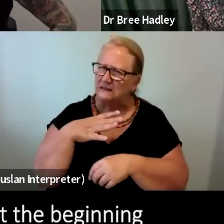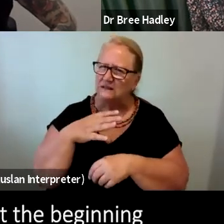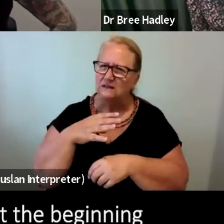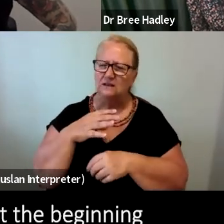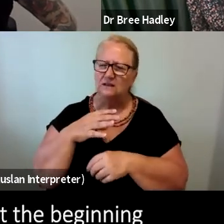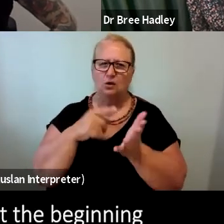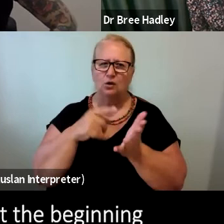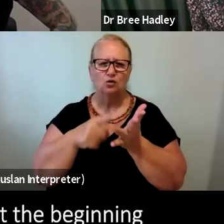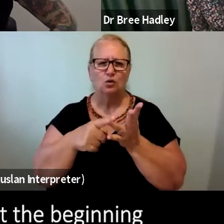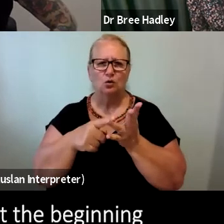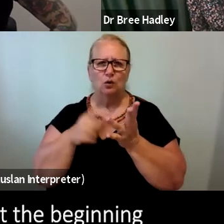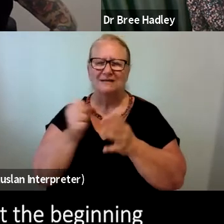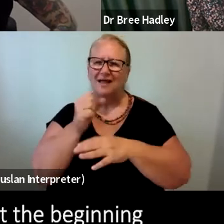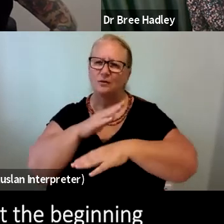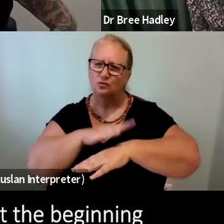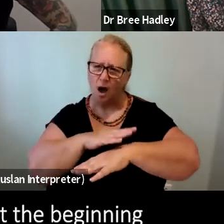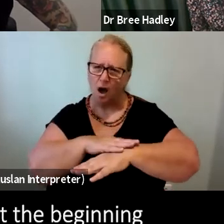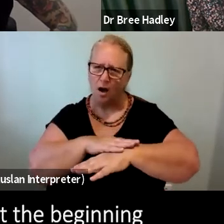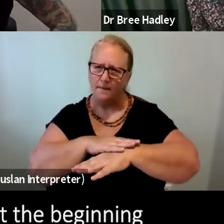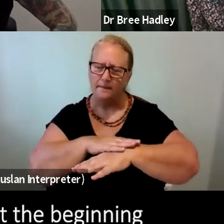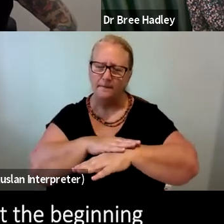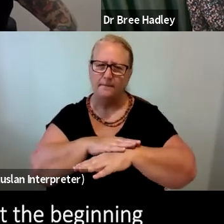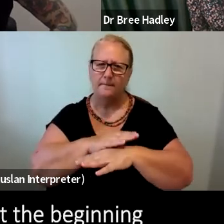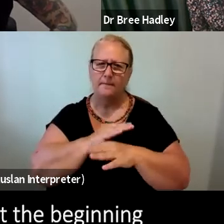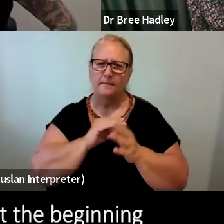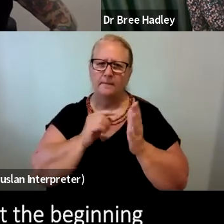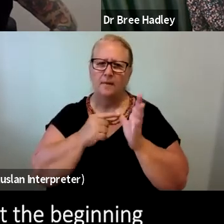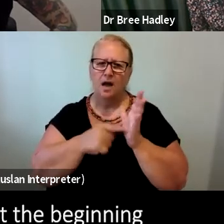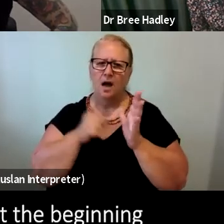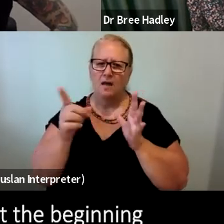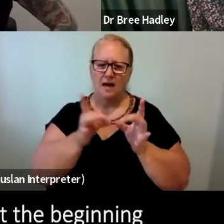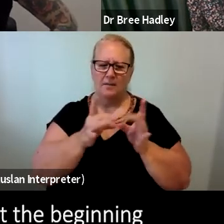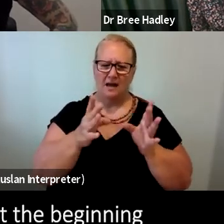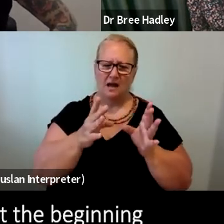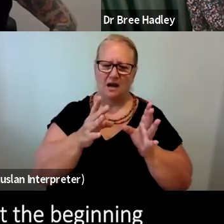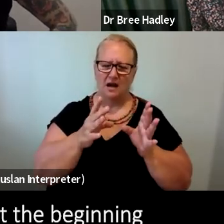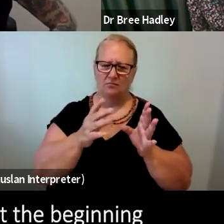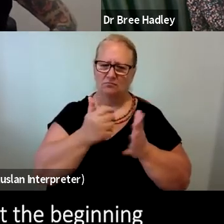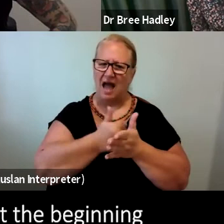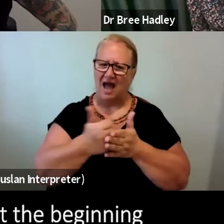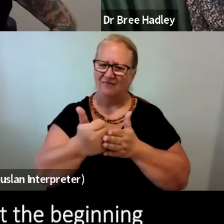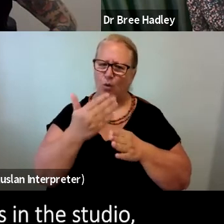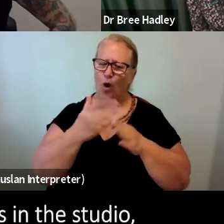having taking time at the beginning of every working relationship you have,